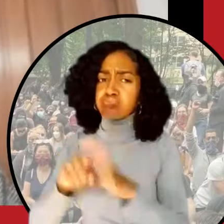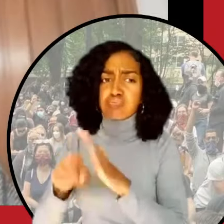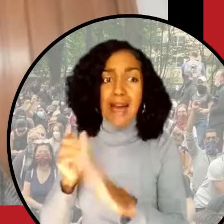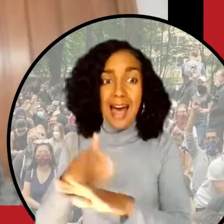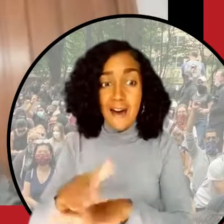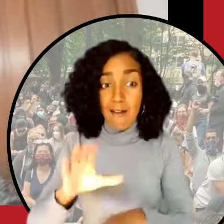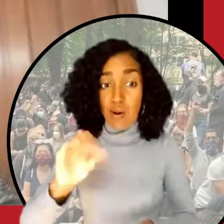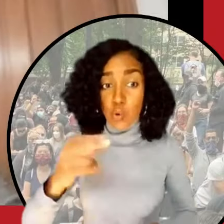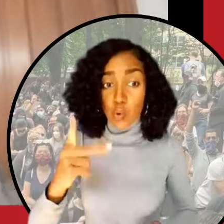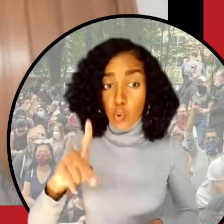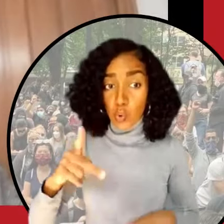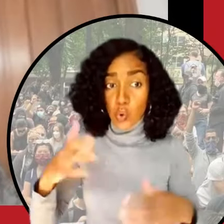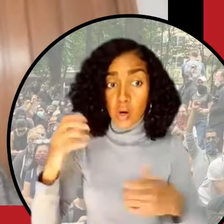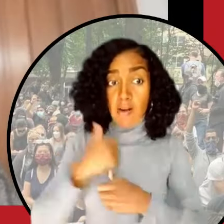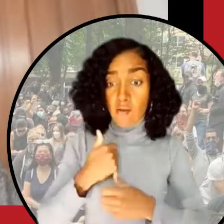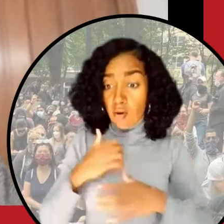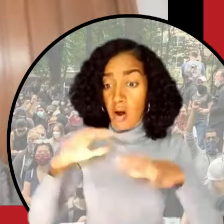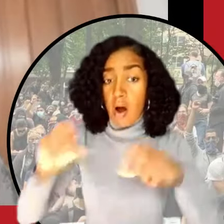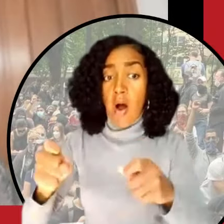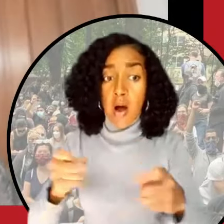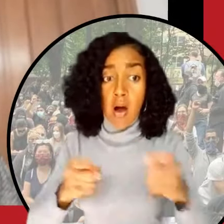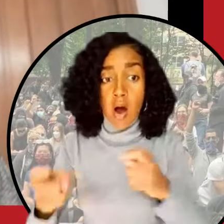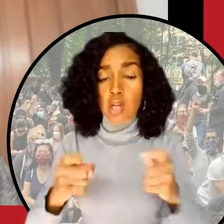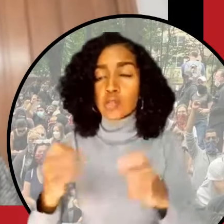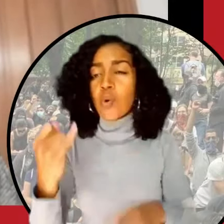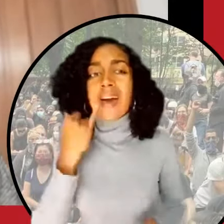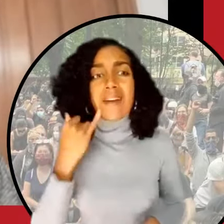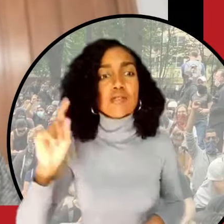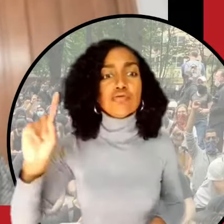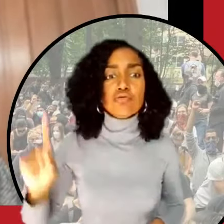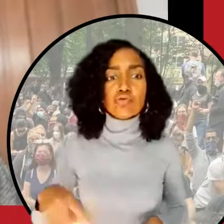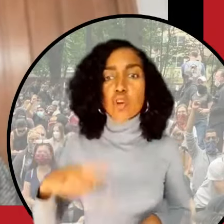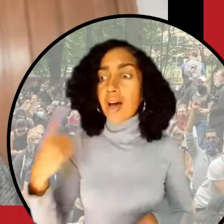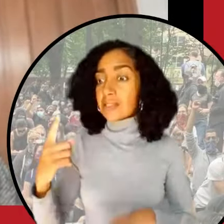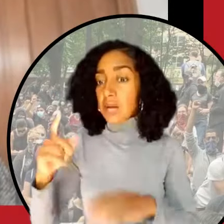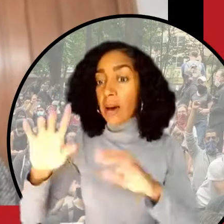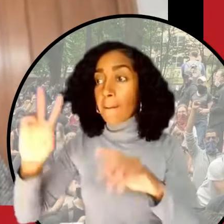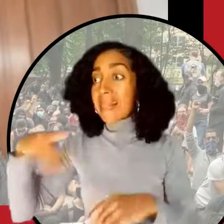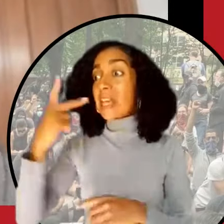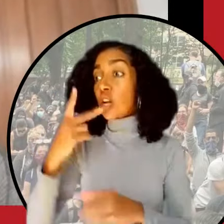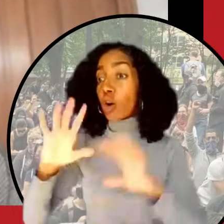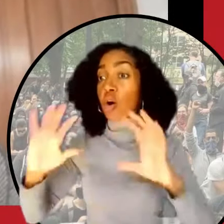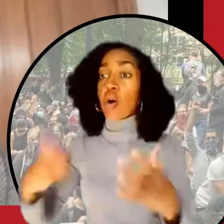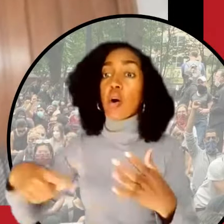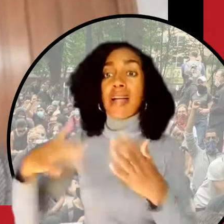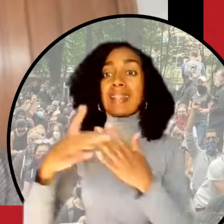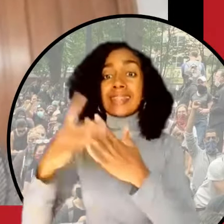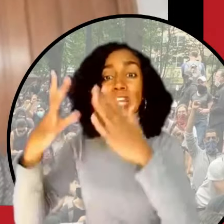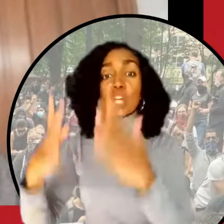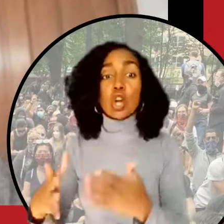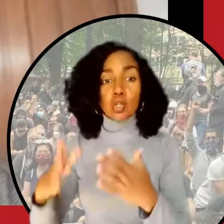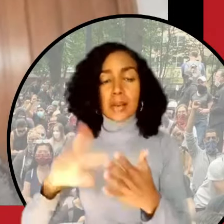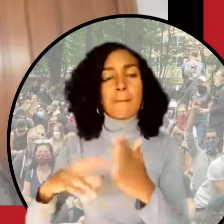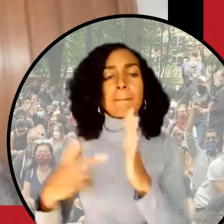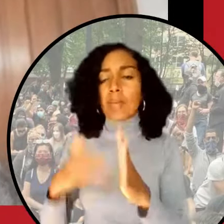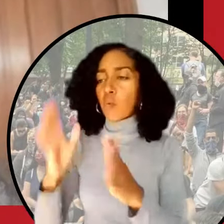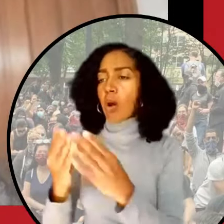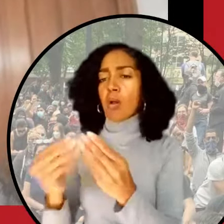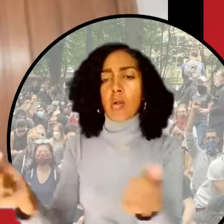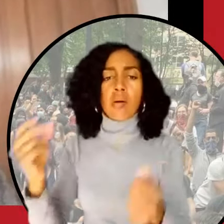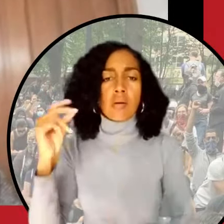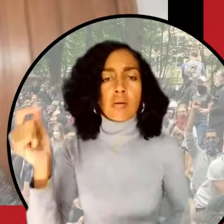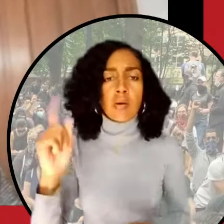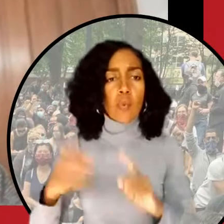just, an organization of a few prominent figures, it would have been wiped away when those people were wiped away. But it wasn't wiped